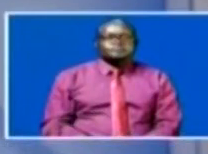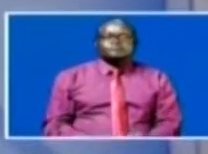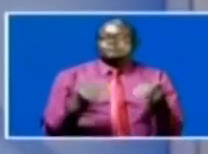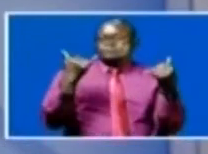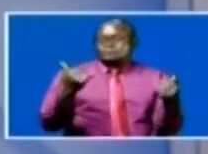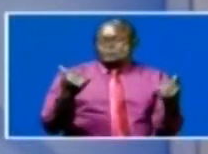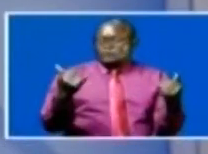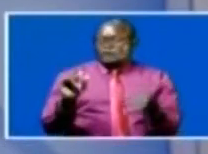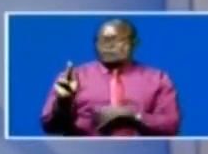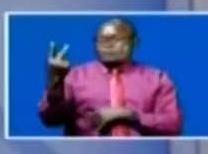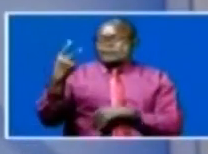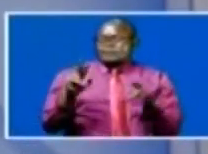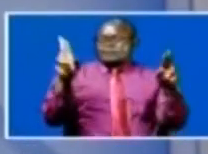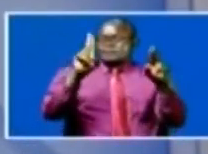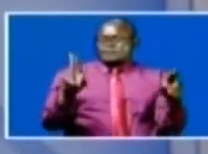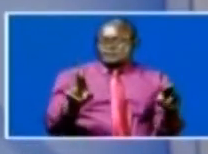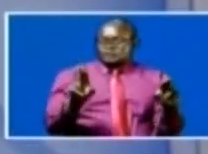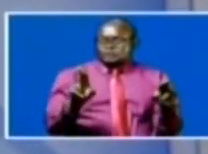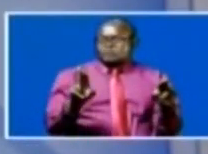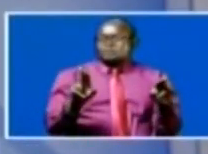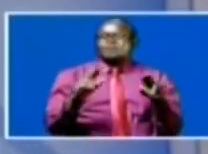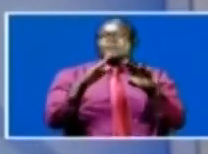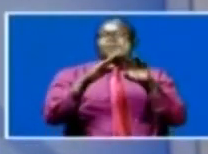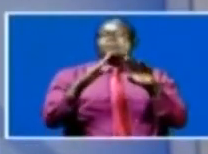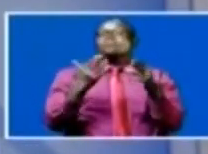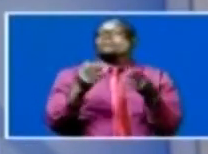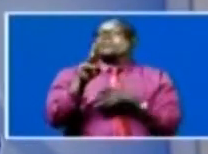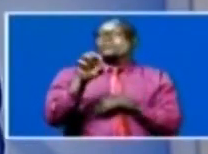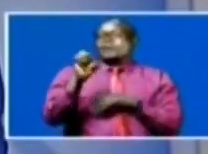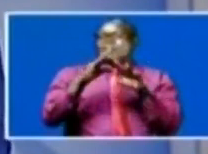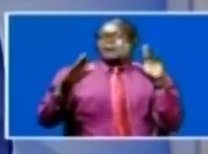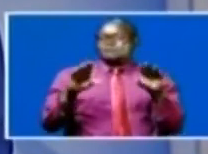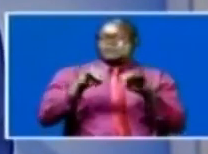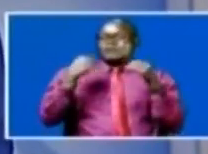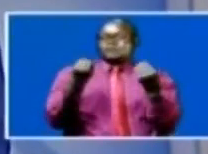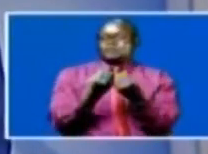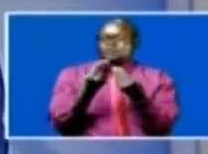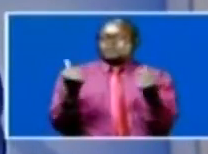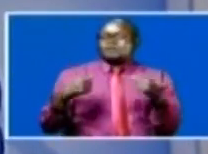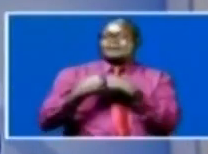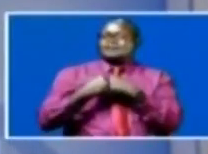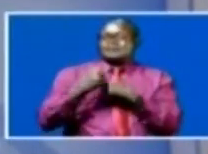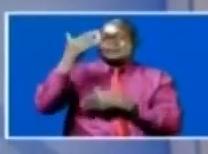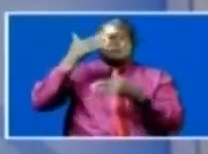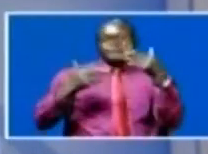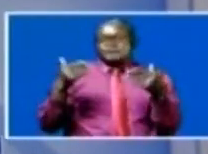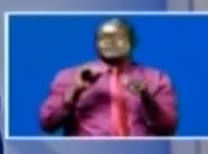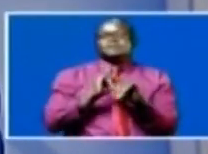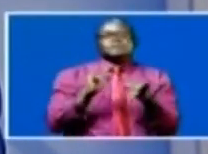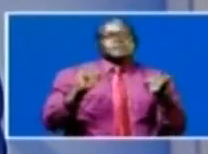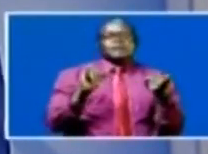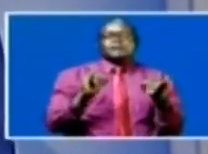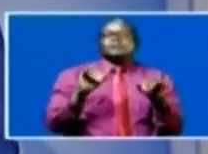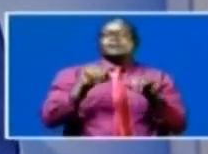Now, the Kenya International Freight and Warehousing Association today addressed the challenges facing clearing agents